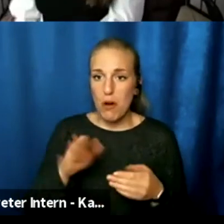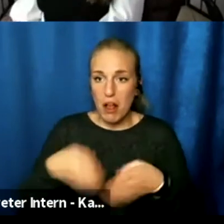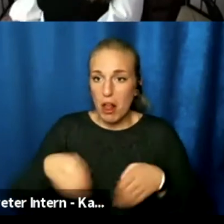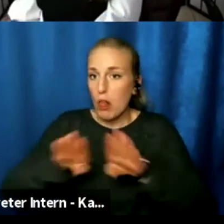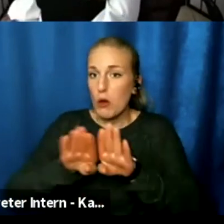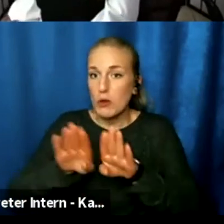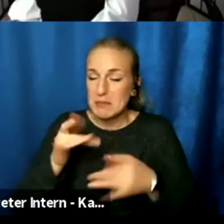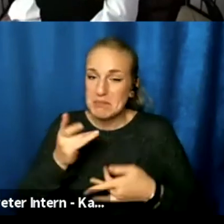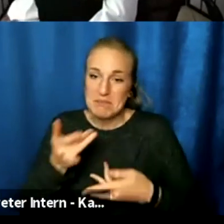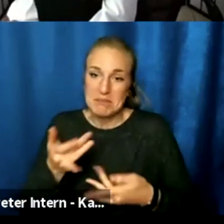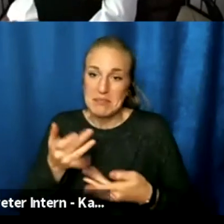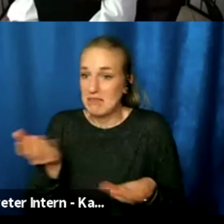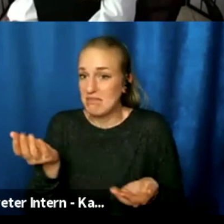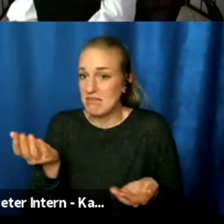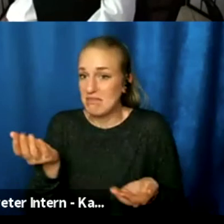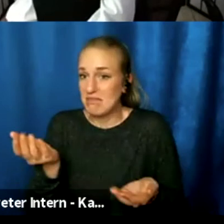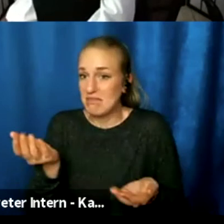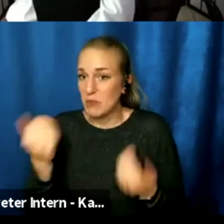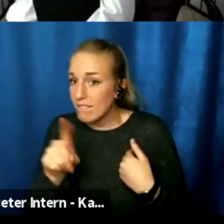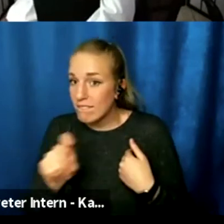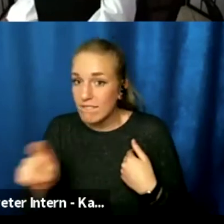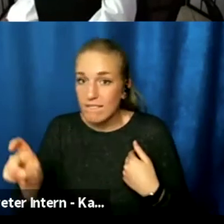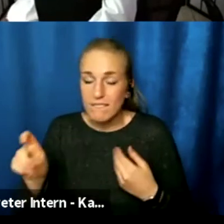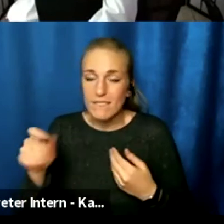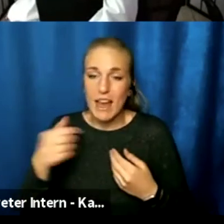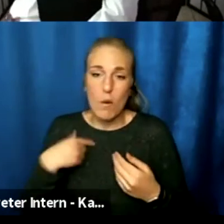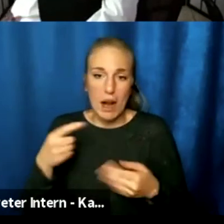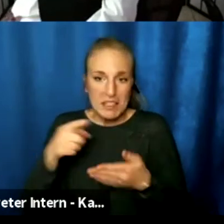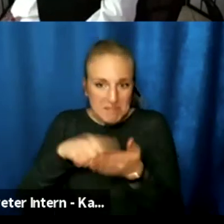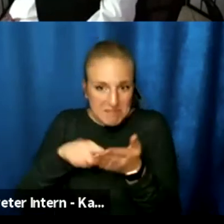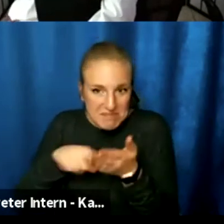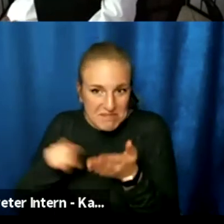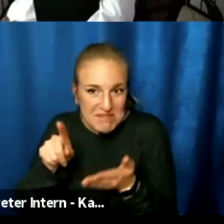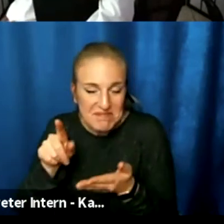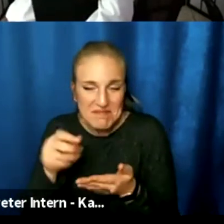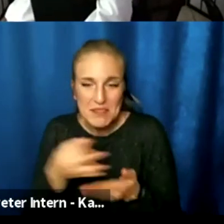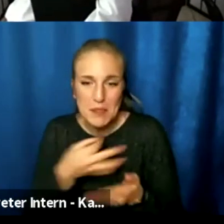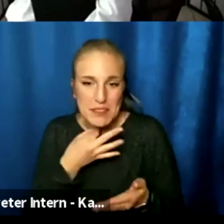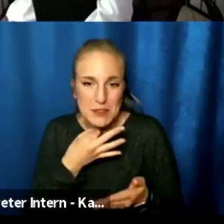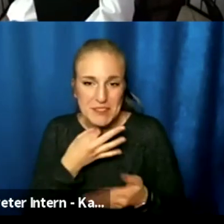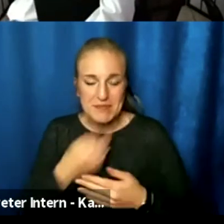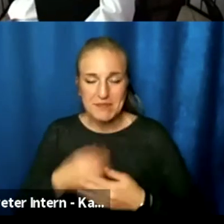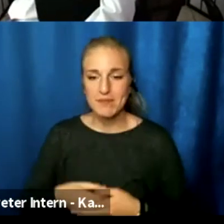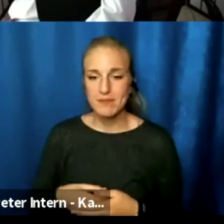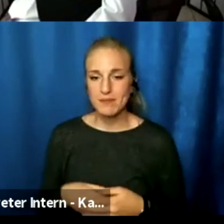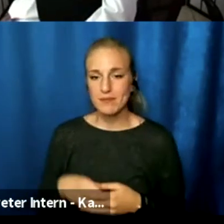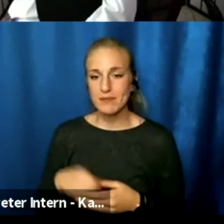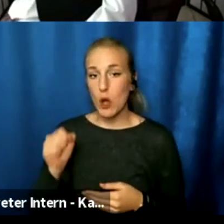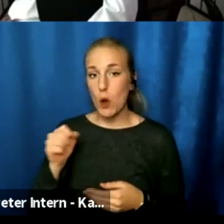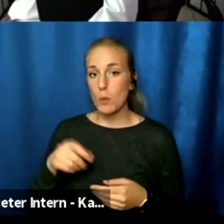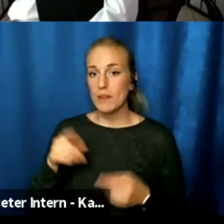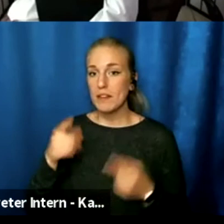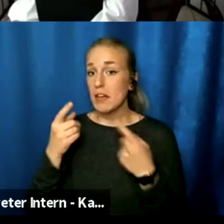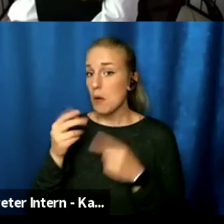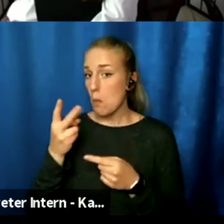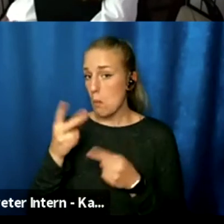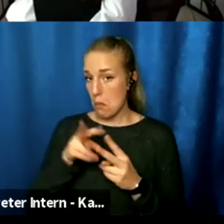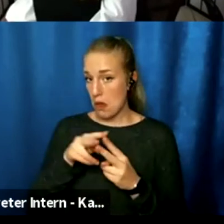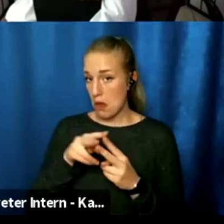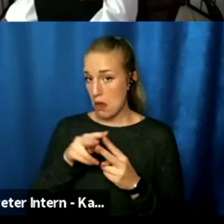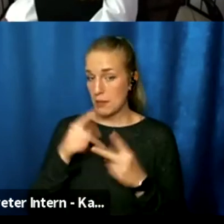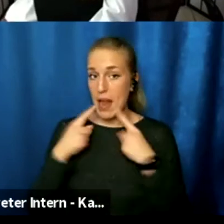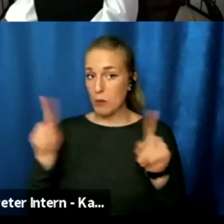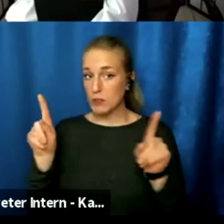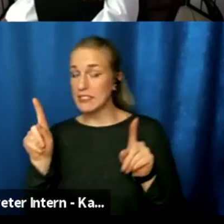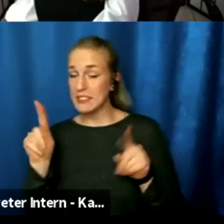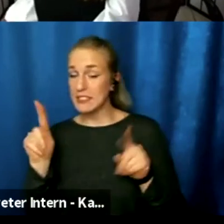out of here, but I don't know. I want to check in. We do have just a couple of announcements, so maybe we should do those first. How about